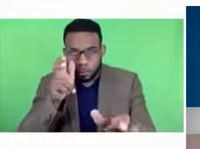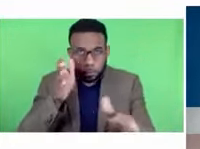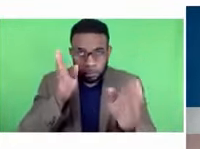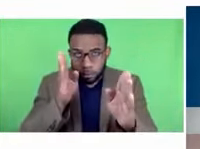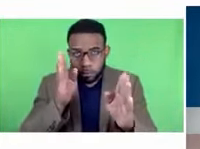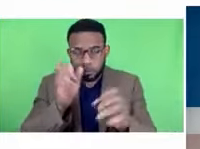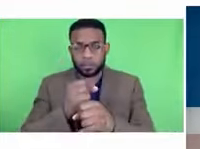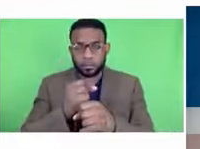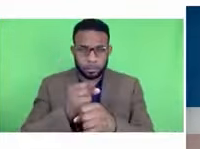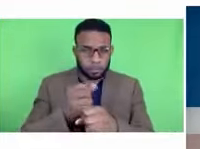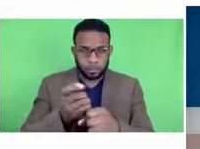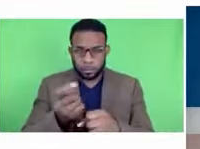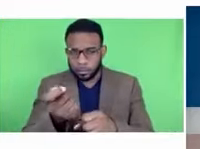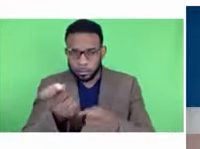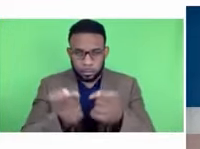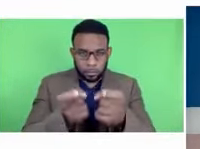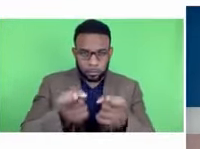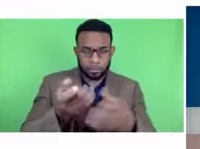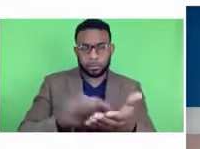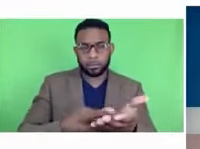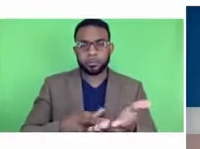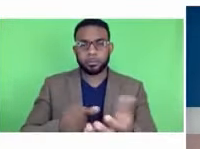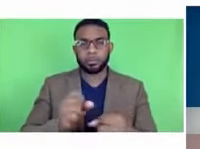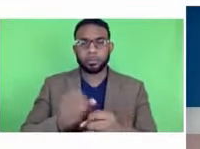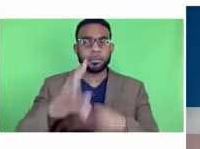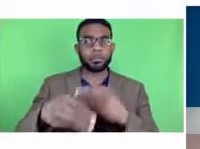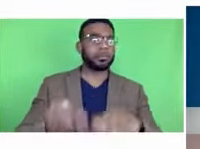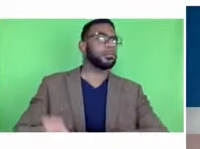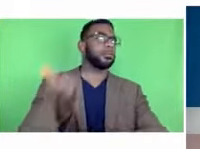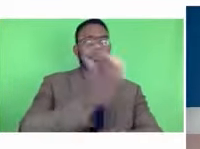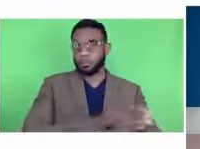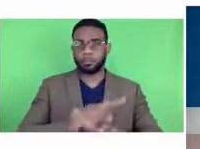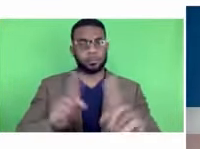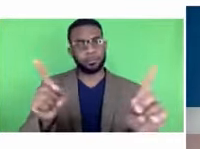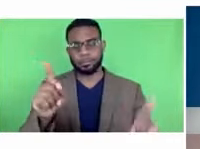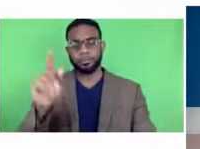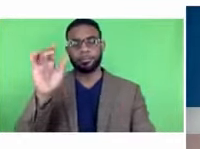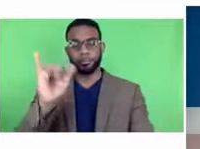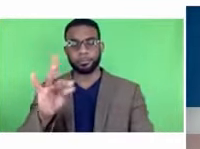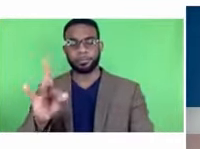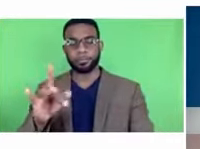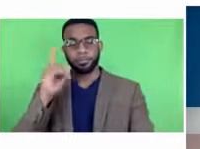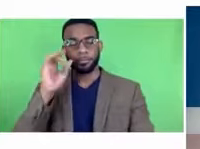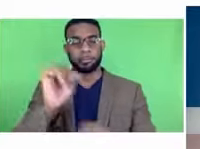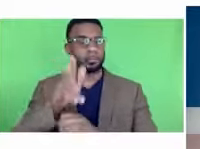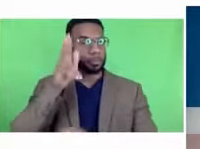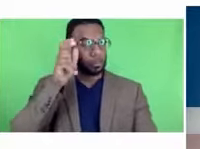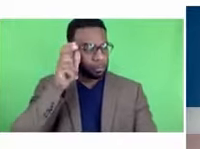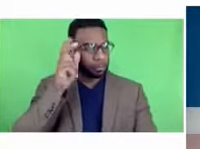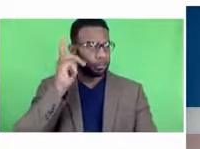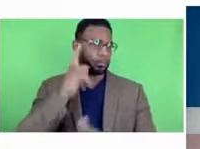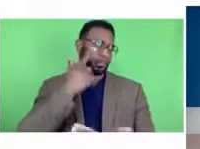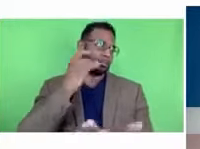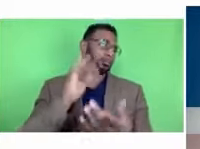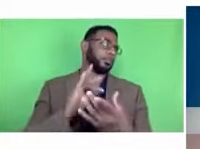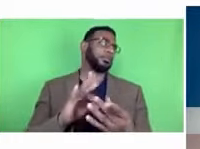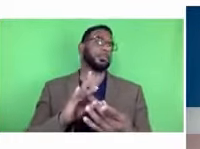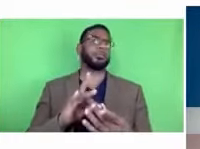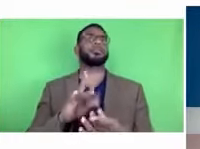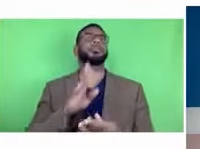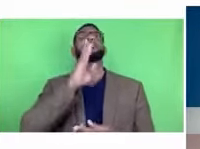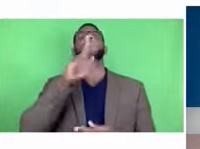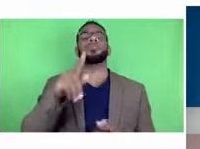you know, subtle adjustments sometimes that make a world of difference. So that's a message that I think employers need to hear, is that just because someone, you know, speaks